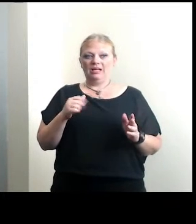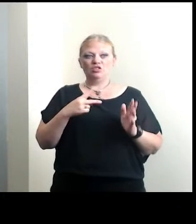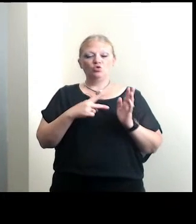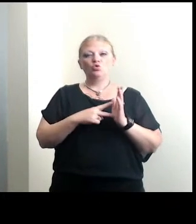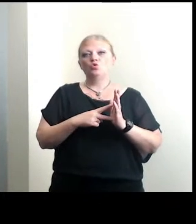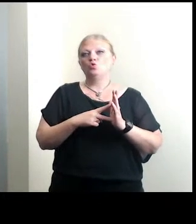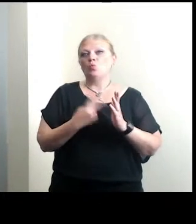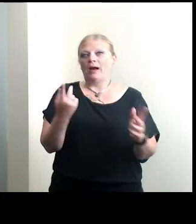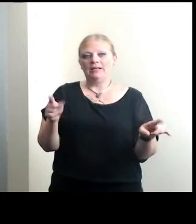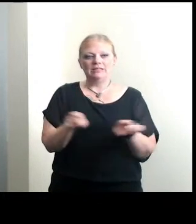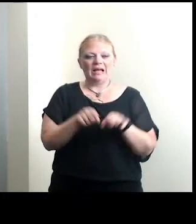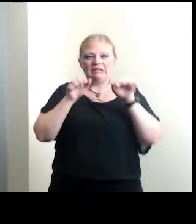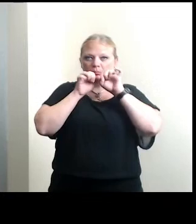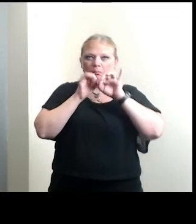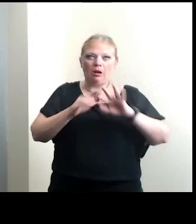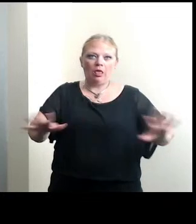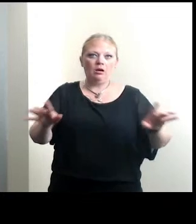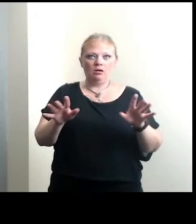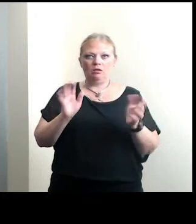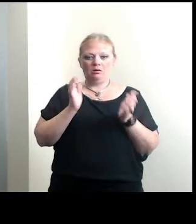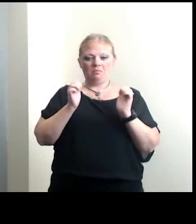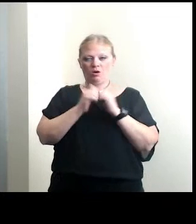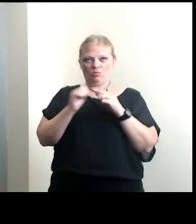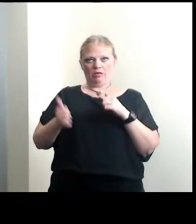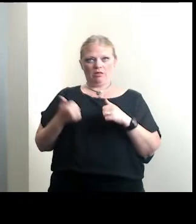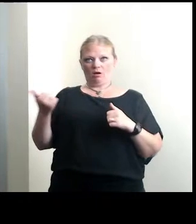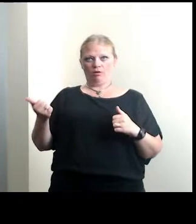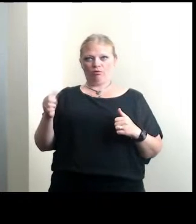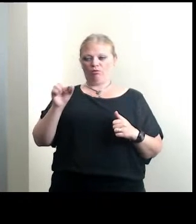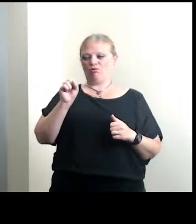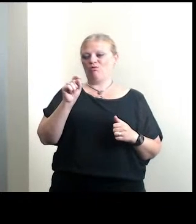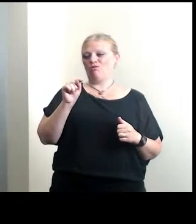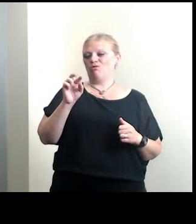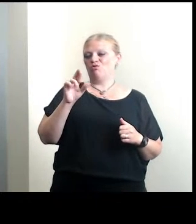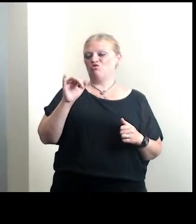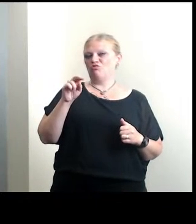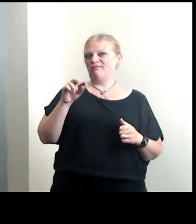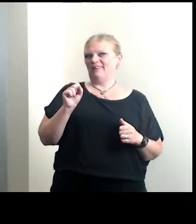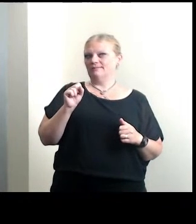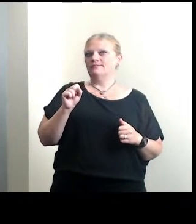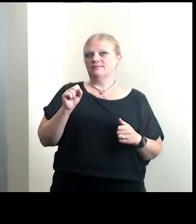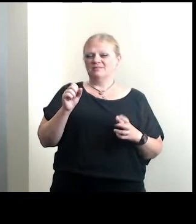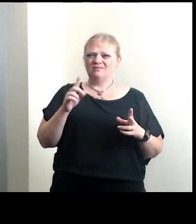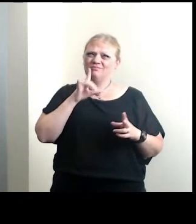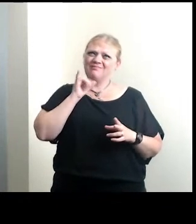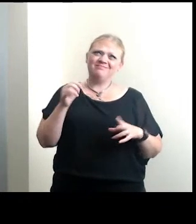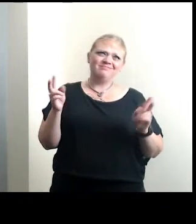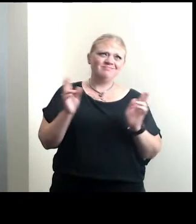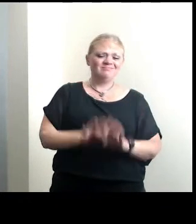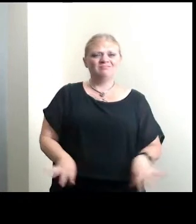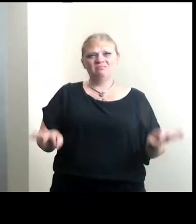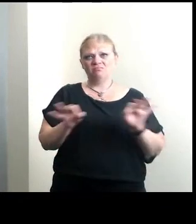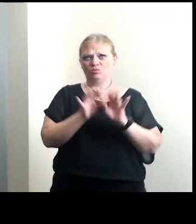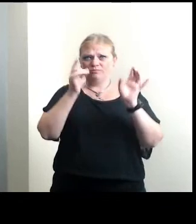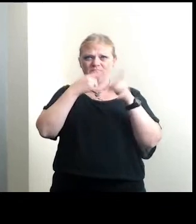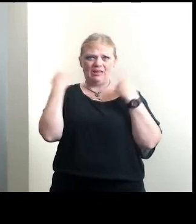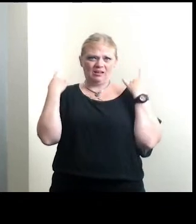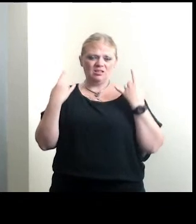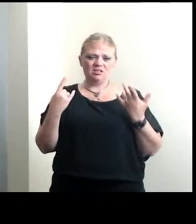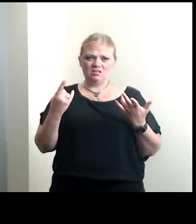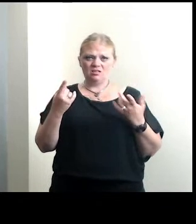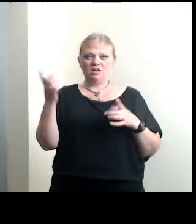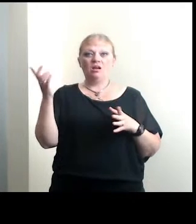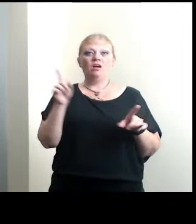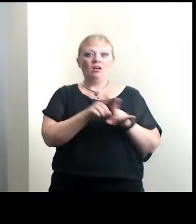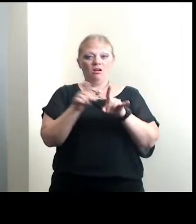as transmissible as the other variants that we've had, the other strains that we've had here. It's really important that people mask. Also, when kids